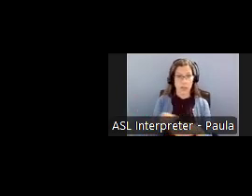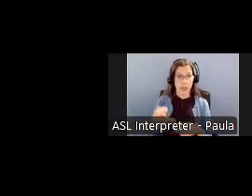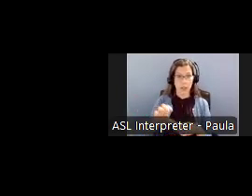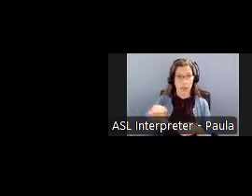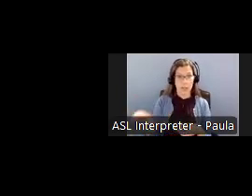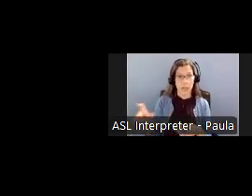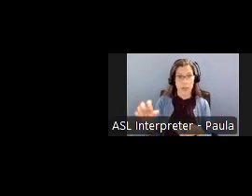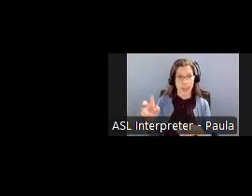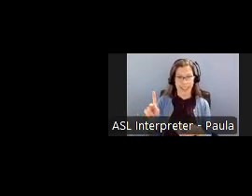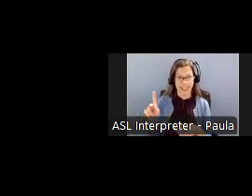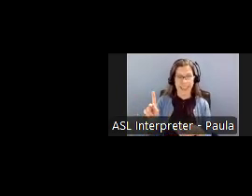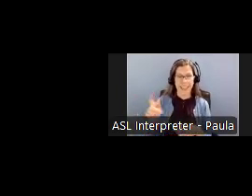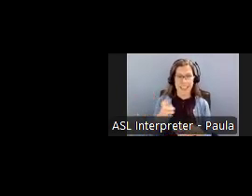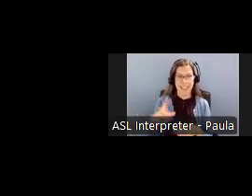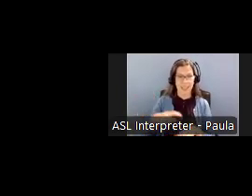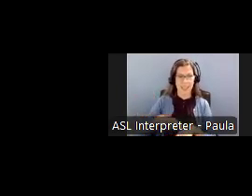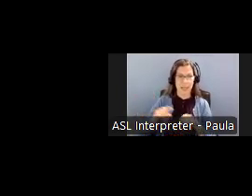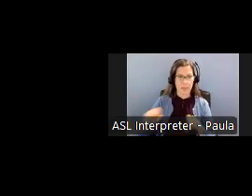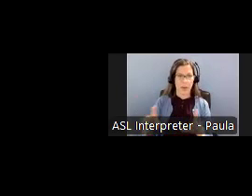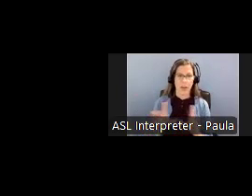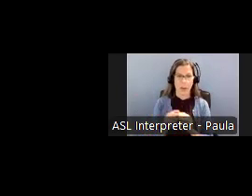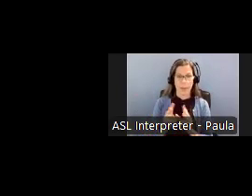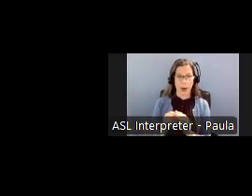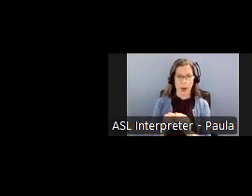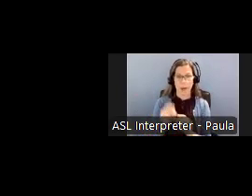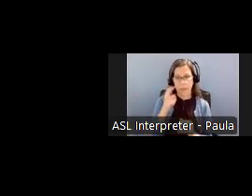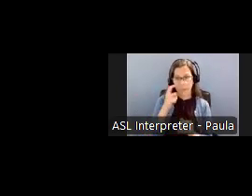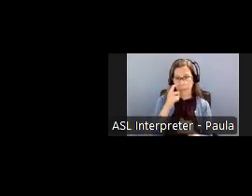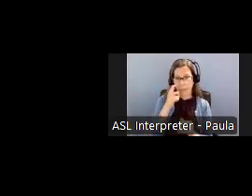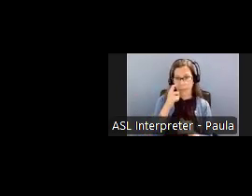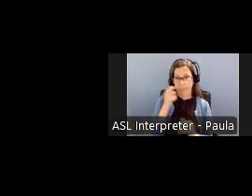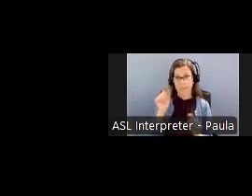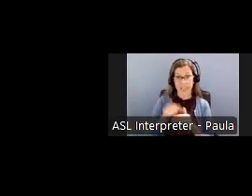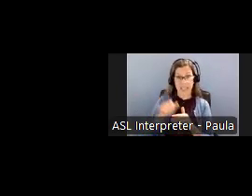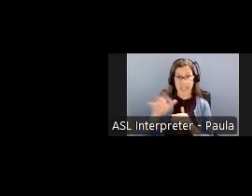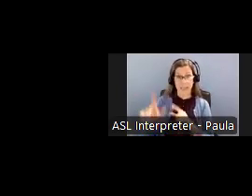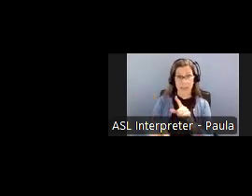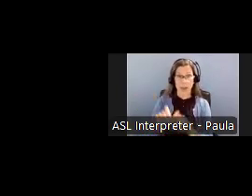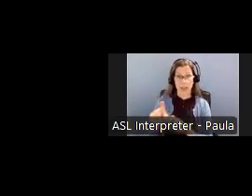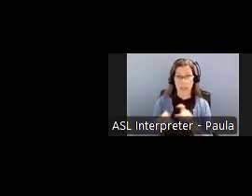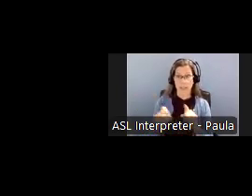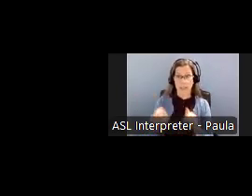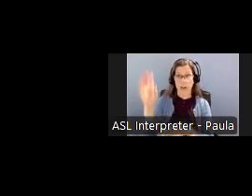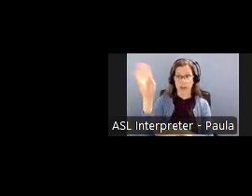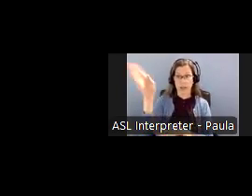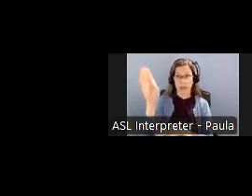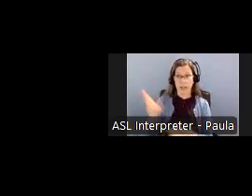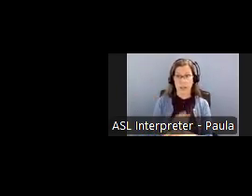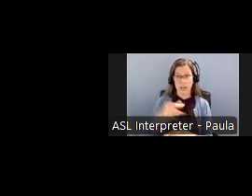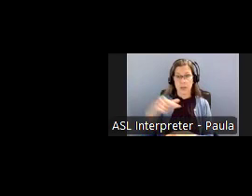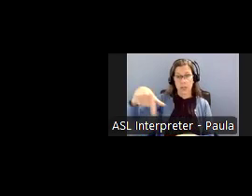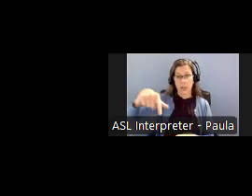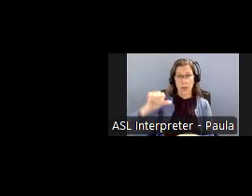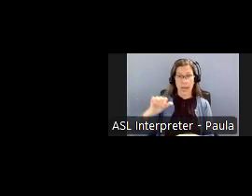captioning links several times throughout the webinar. You may submit questions throughout the presentation using the Q&A feature